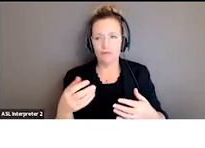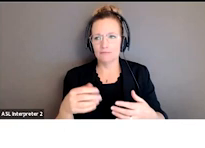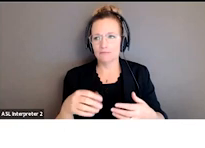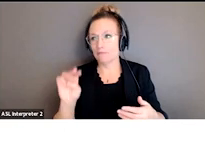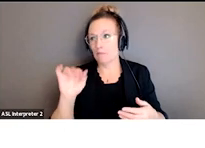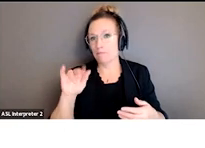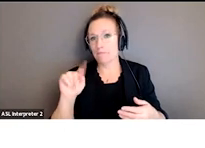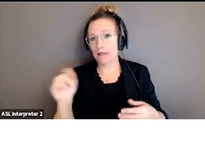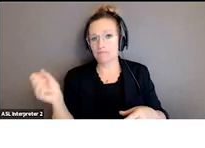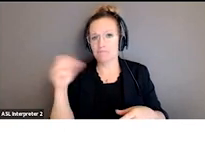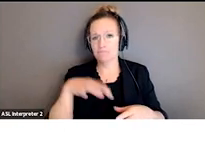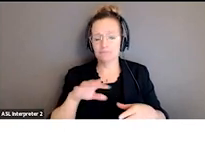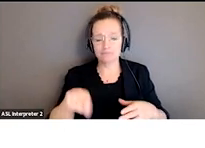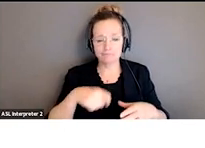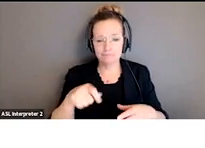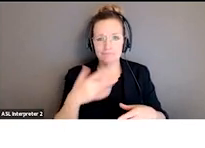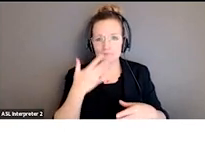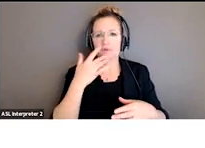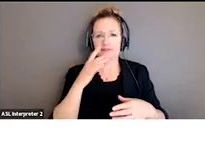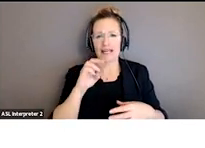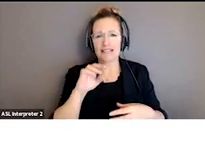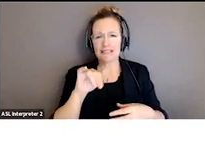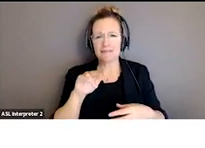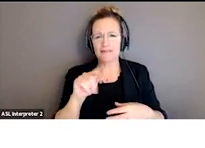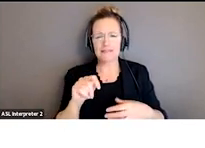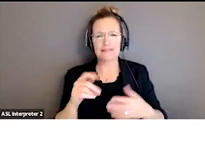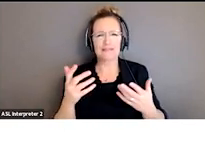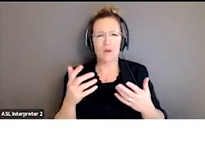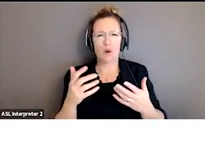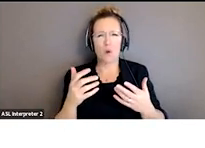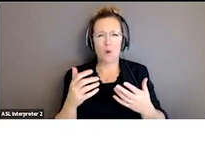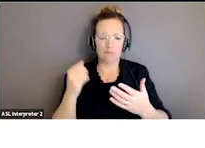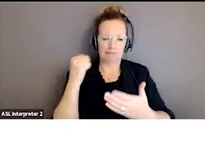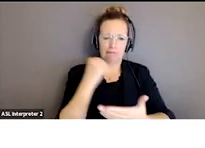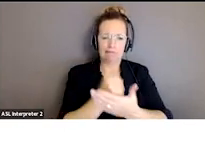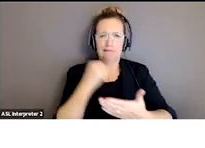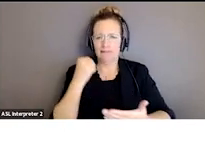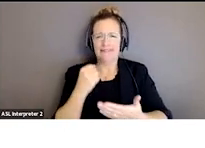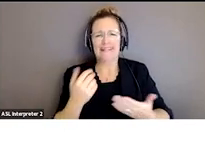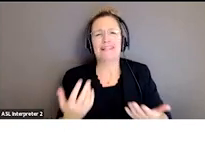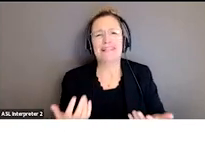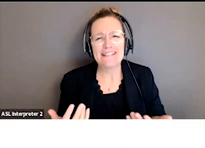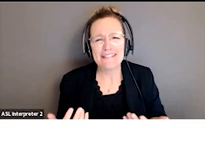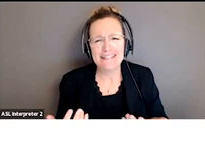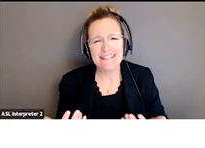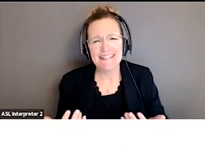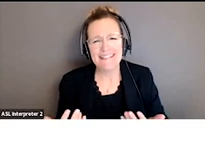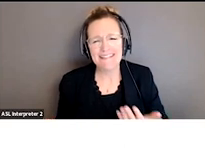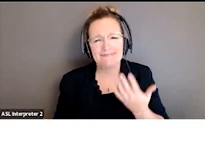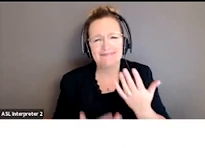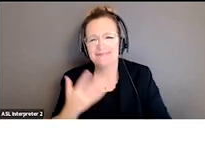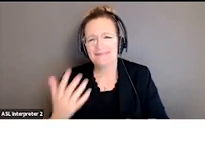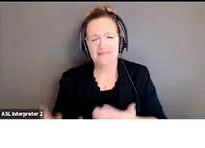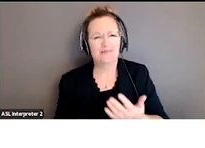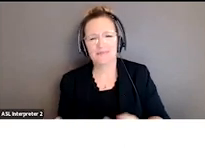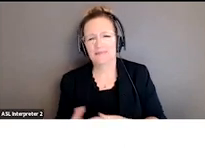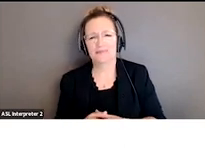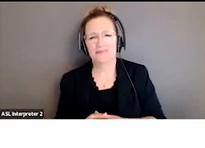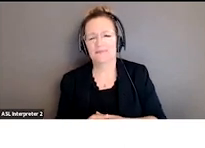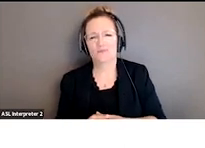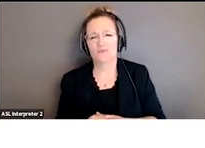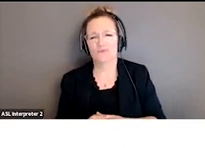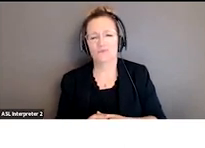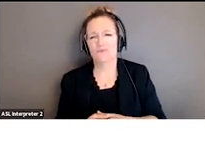So it can be challenging to patent a recipe